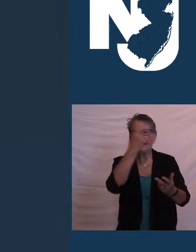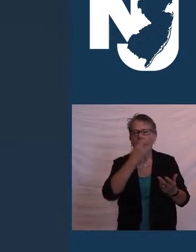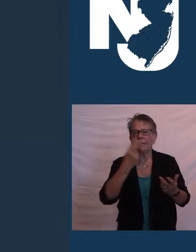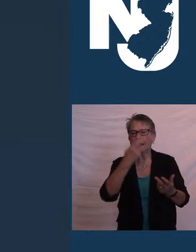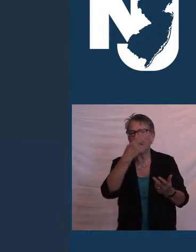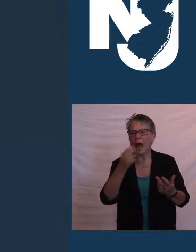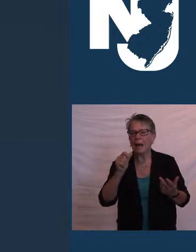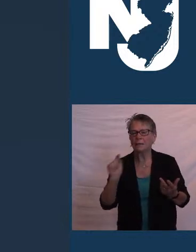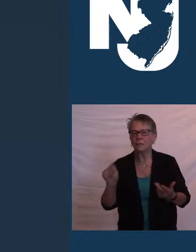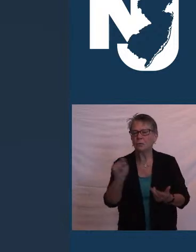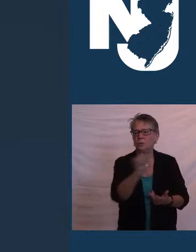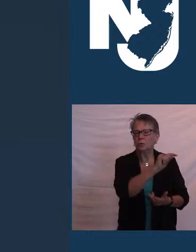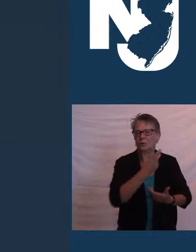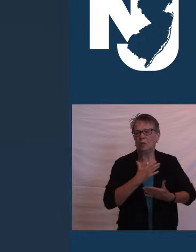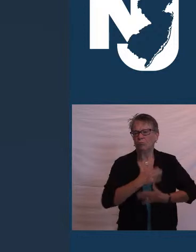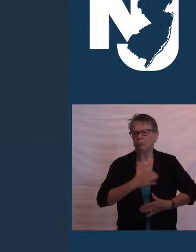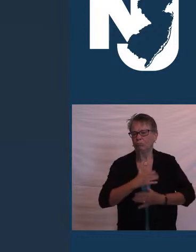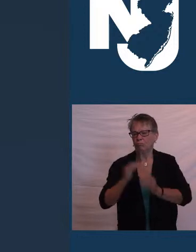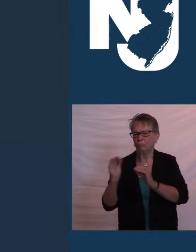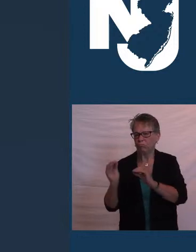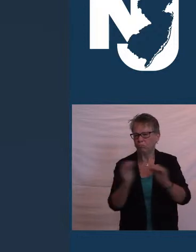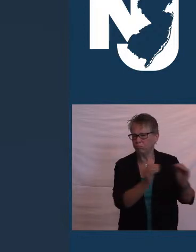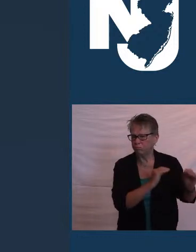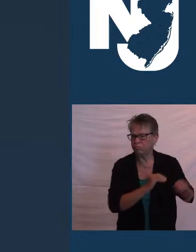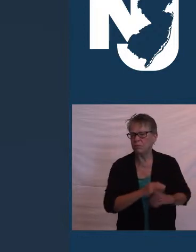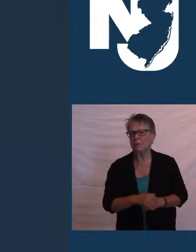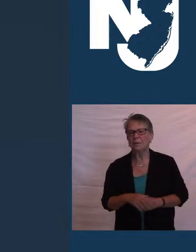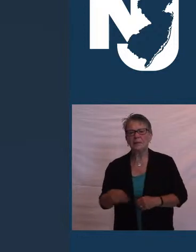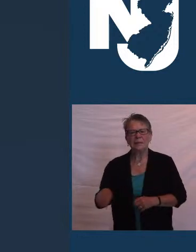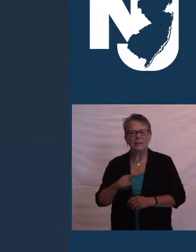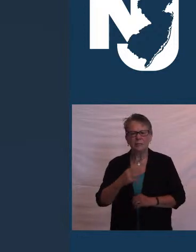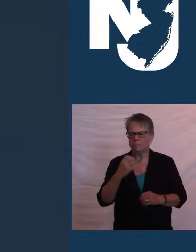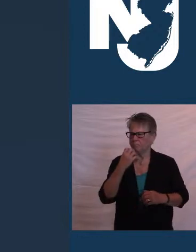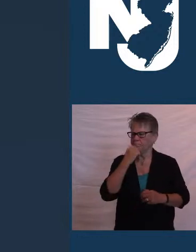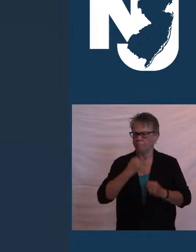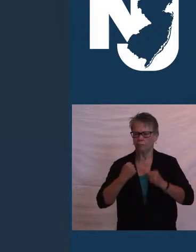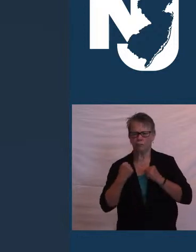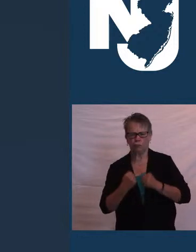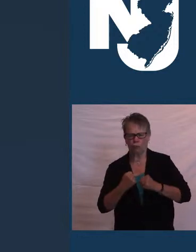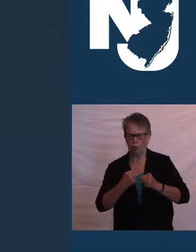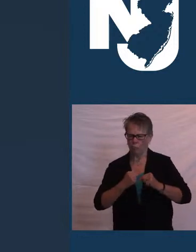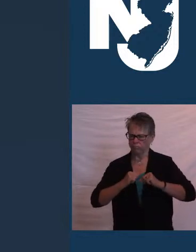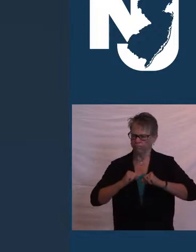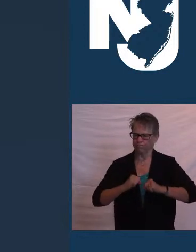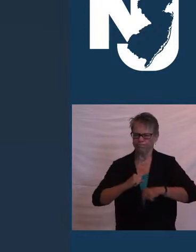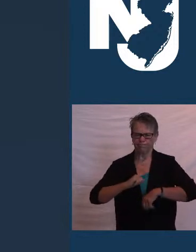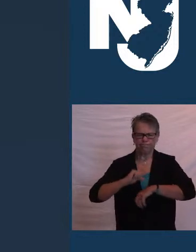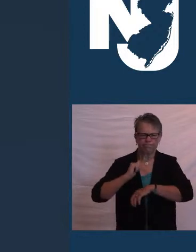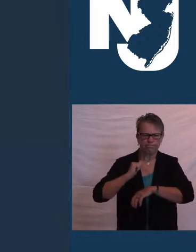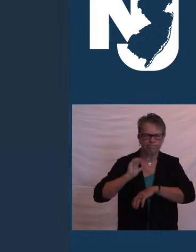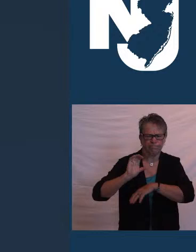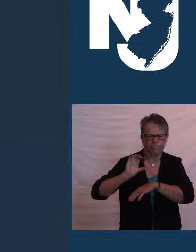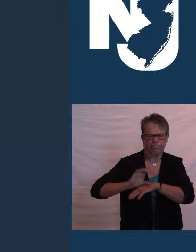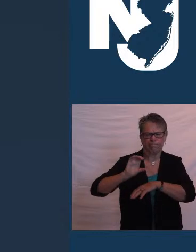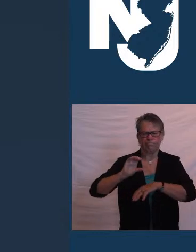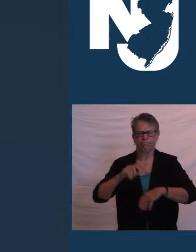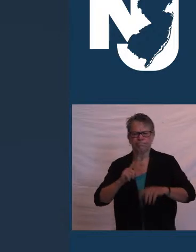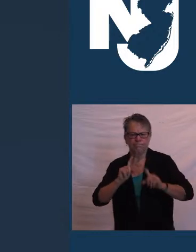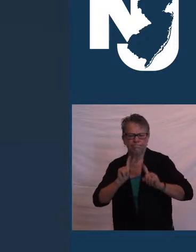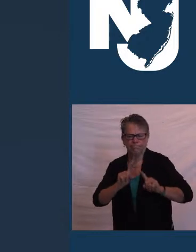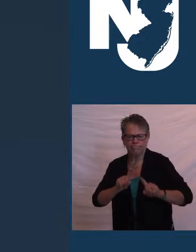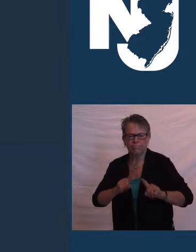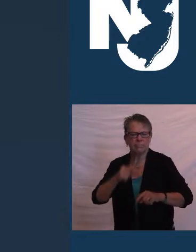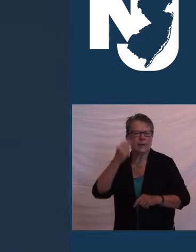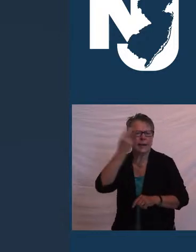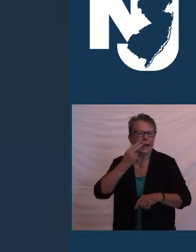most important to Bob was his faith, and he was a Eucharistic minister, among other duties, at St. Catherine's Parish in Spring Lake.